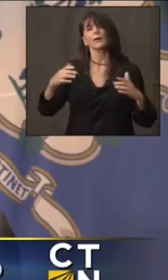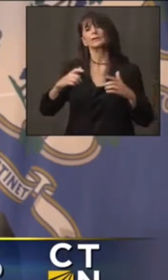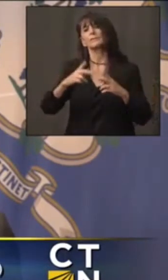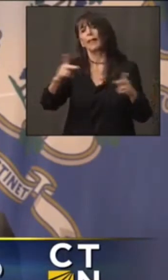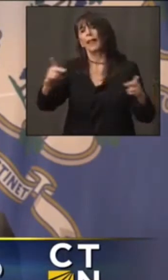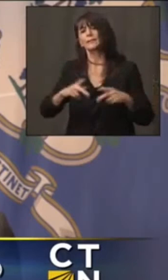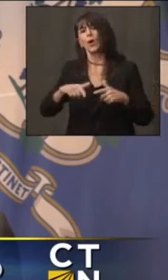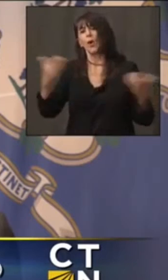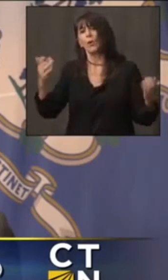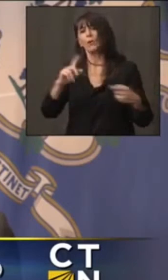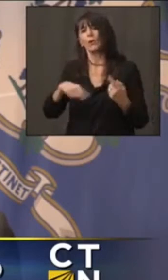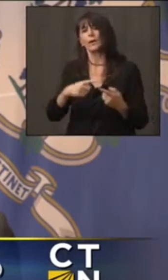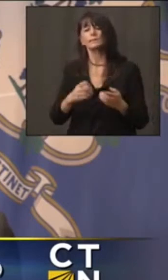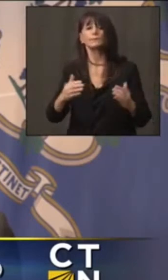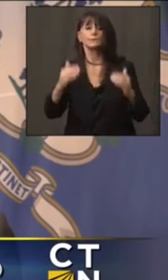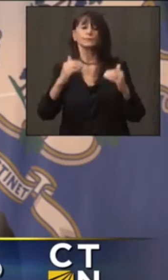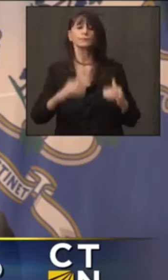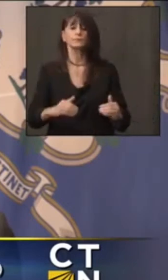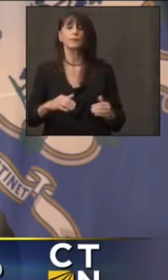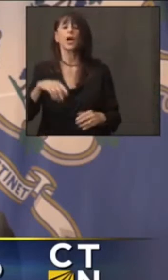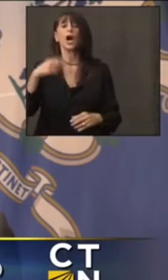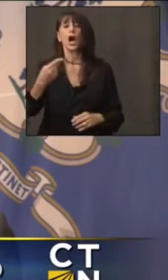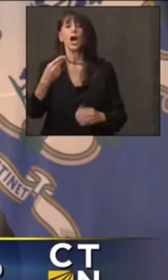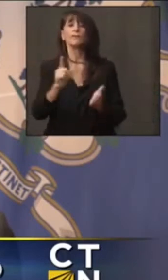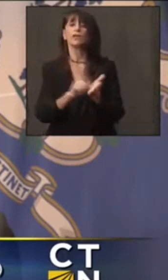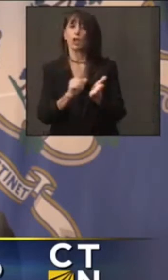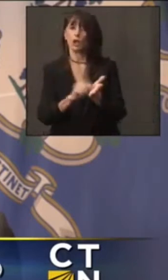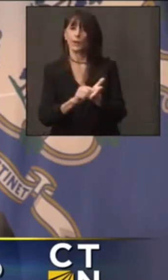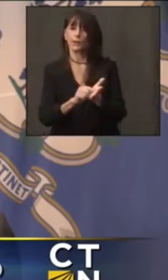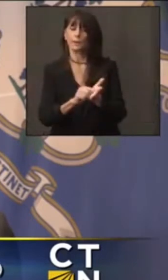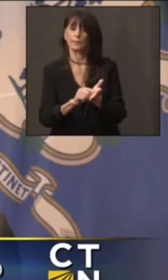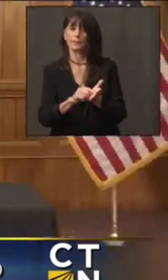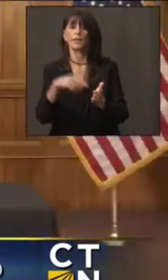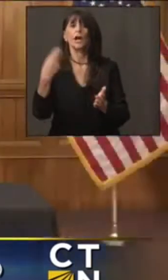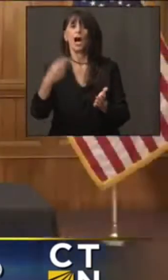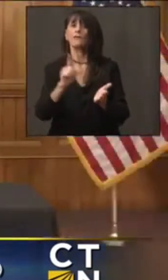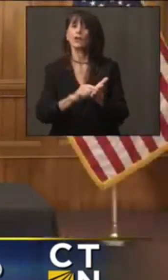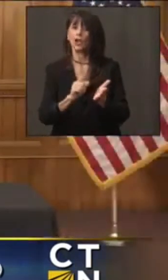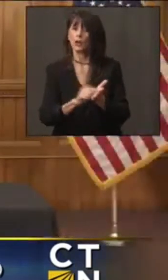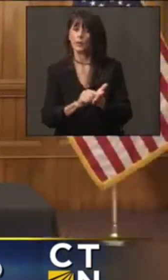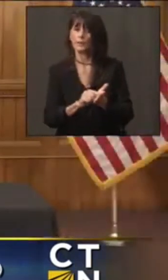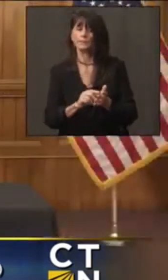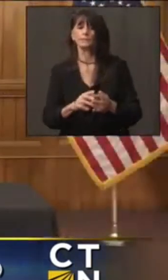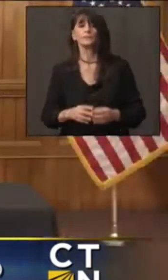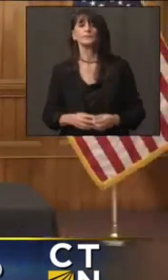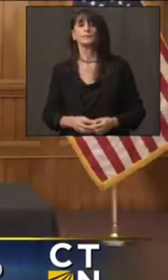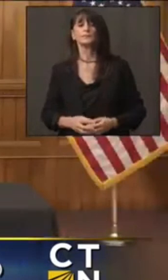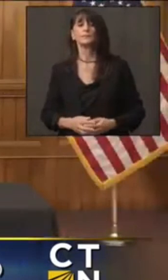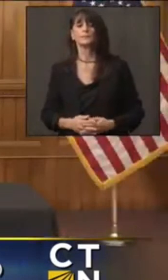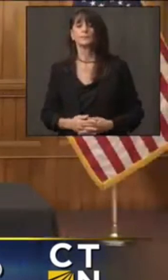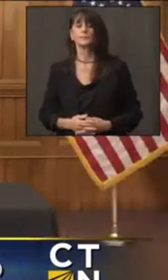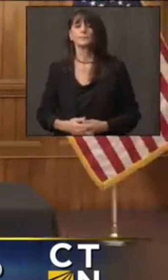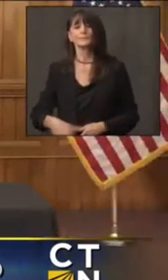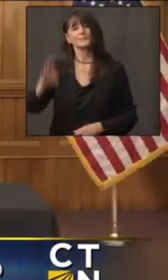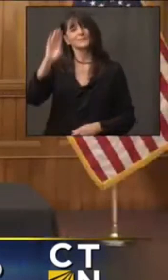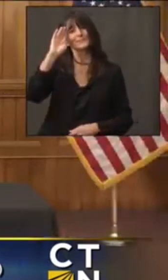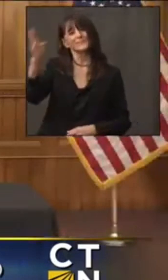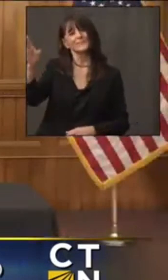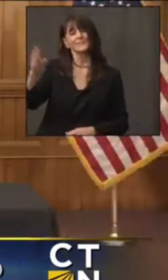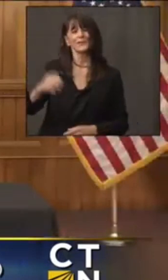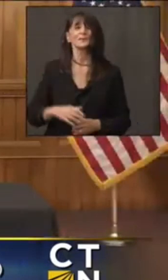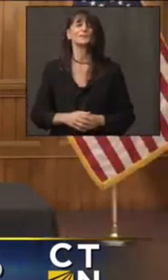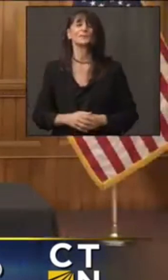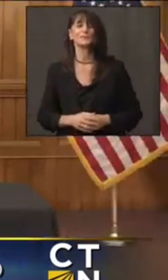Okay. Thank you. Thank you. The Hartford Current. Hey everyone, this is Emily Brinley from The